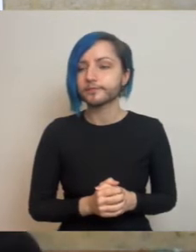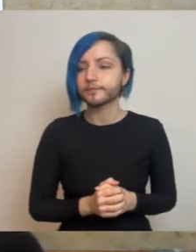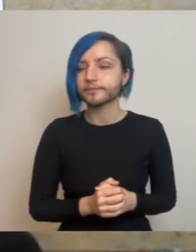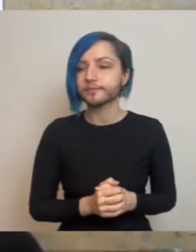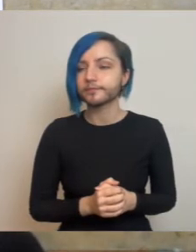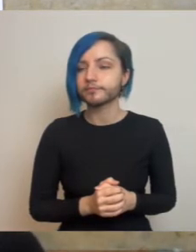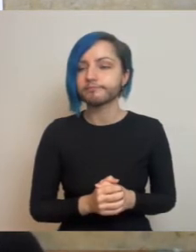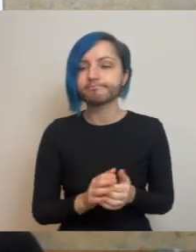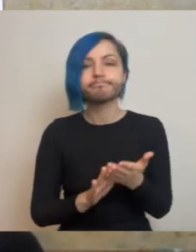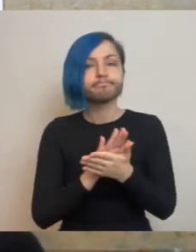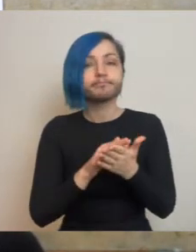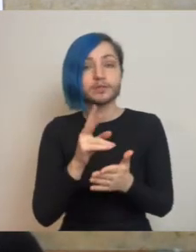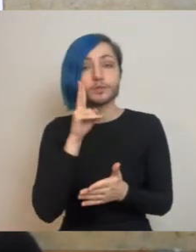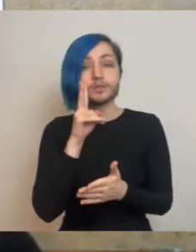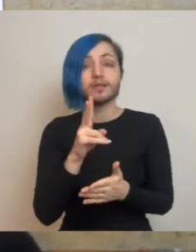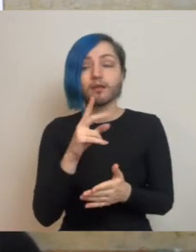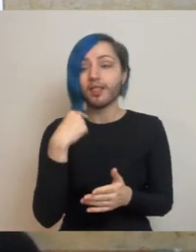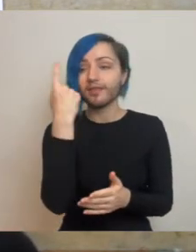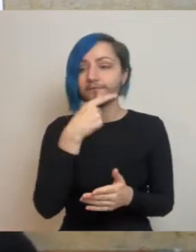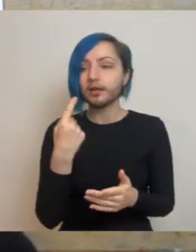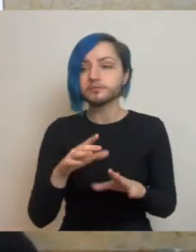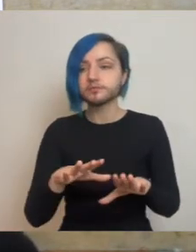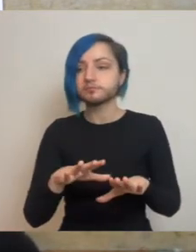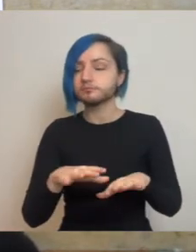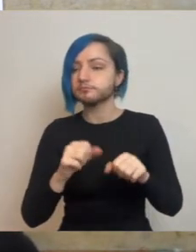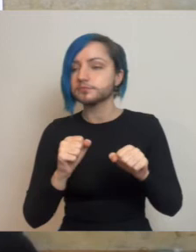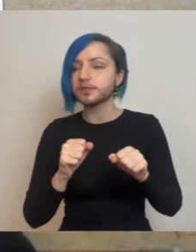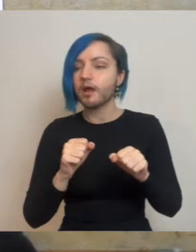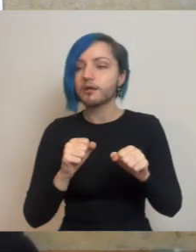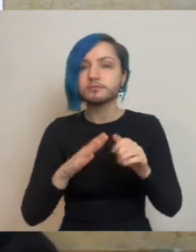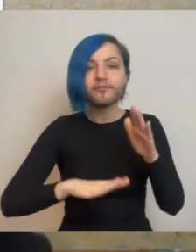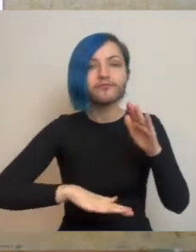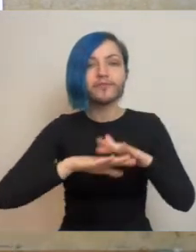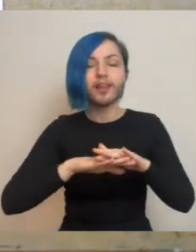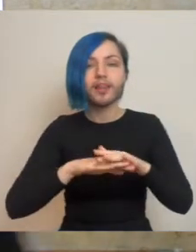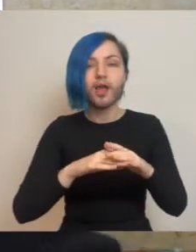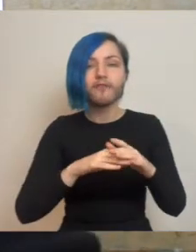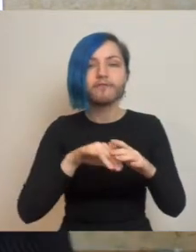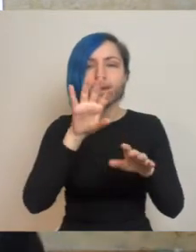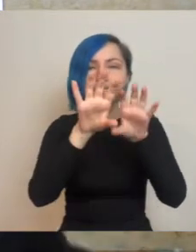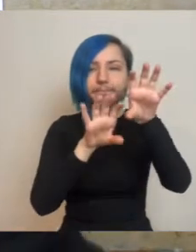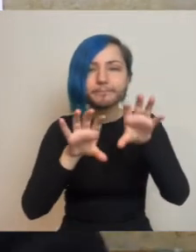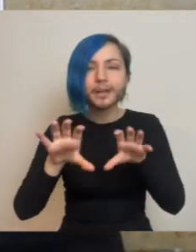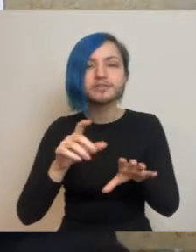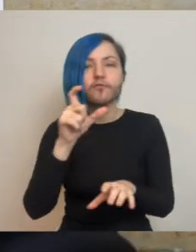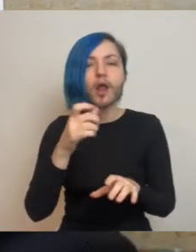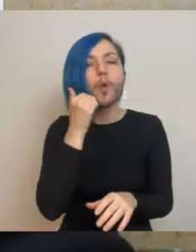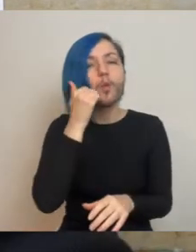So you can see that the face is starting to fill with patches of warm colors.